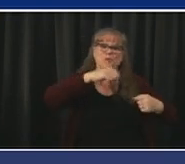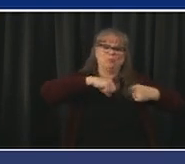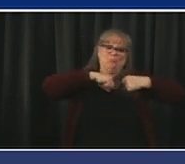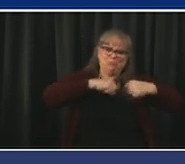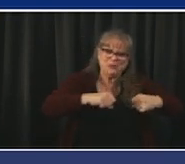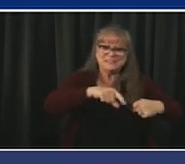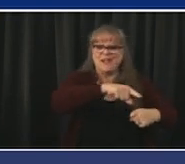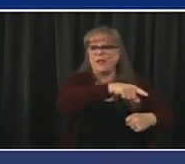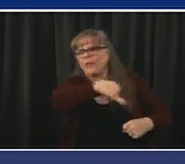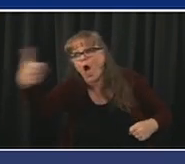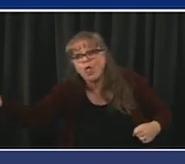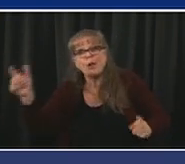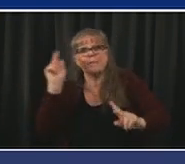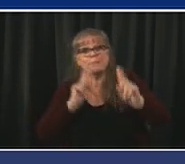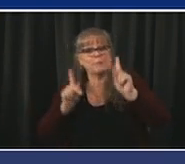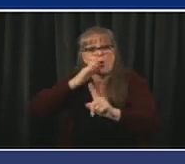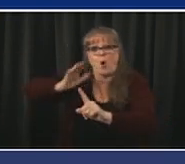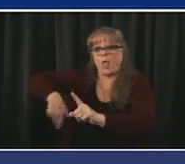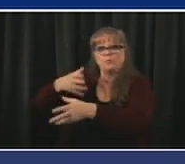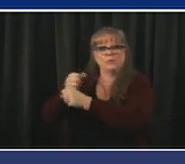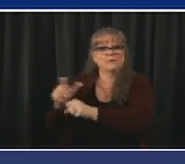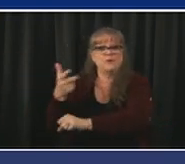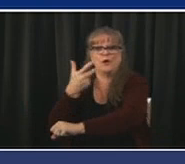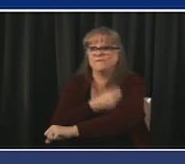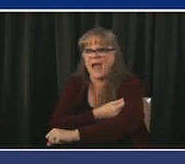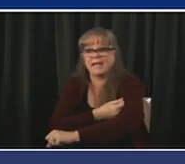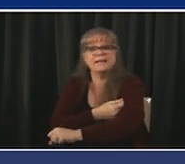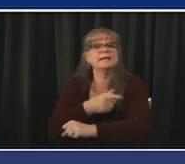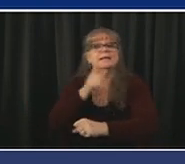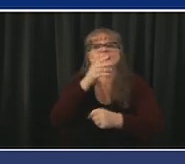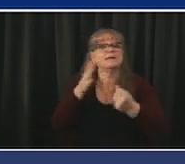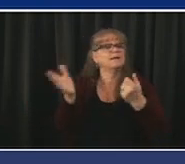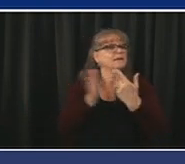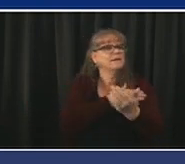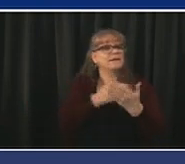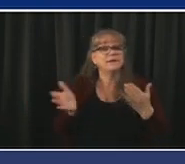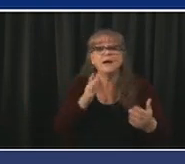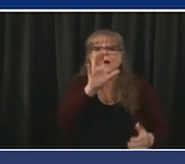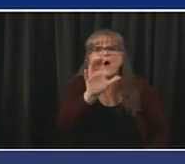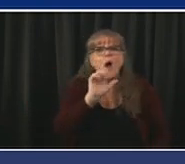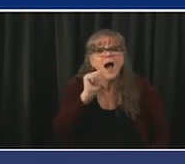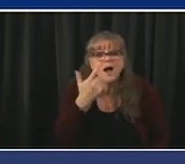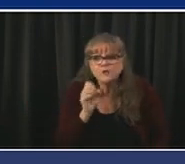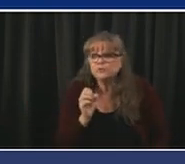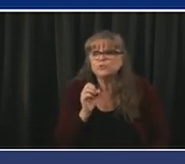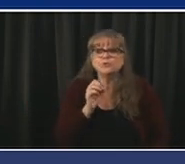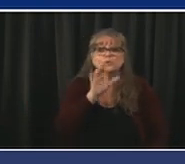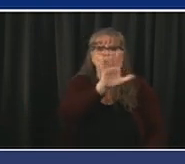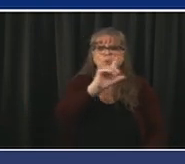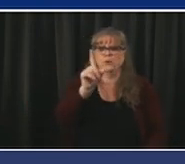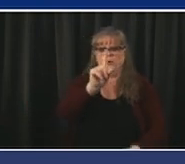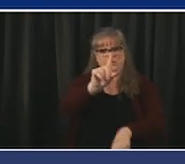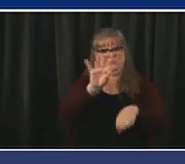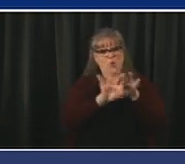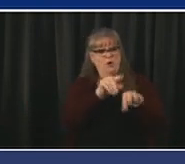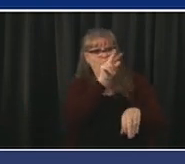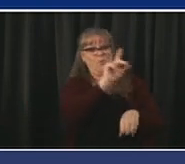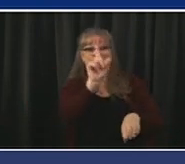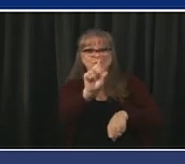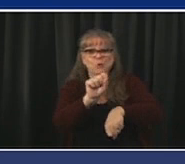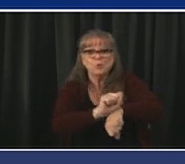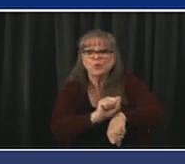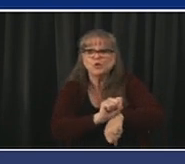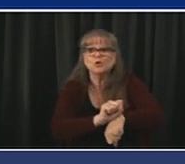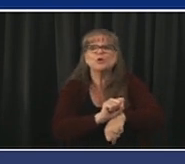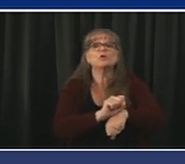demographic groups. So no matter what your age, no matter what your health, you are helping defeat this deadly virus when you step